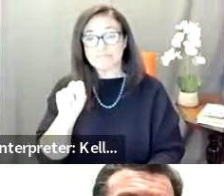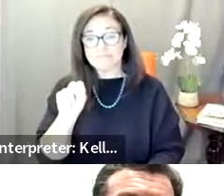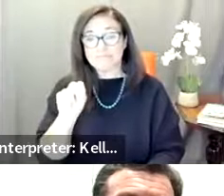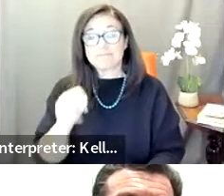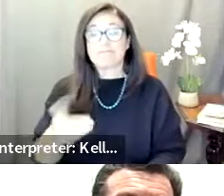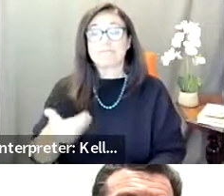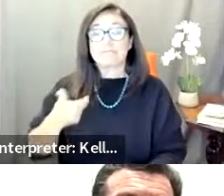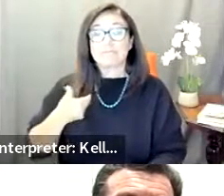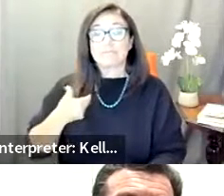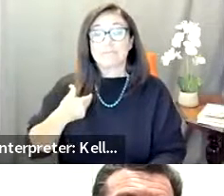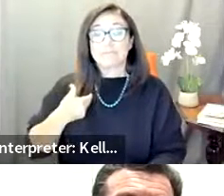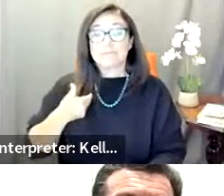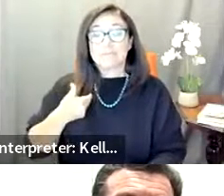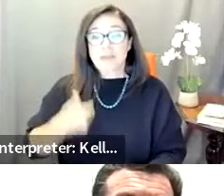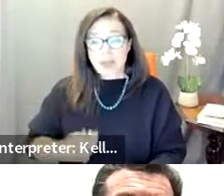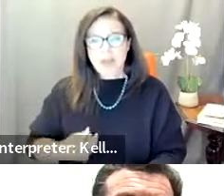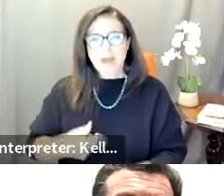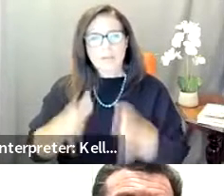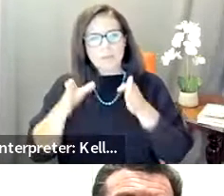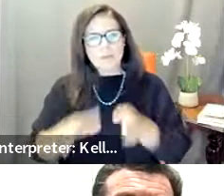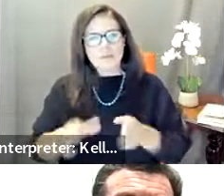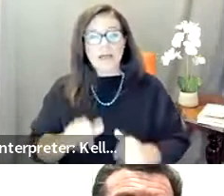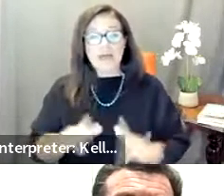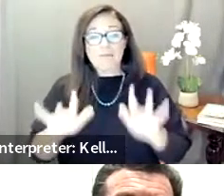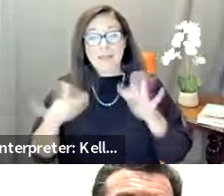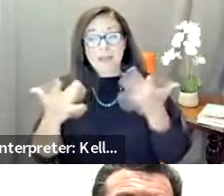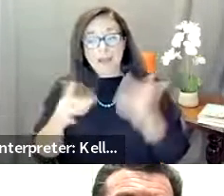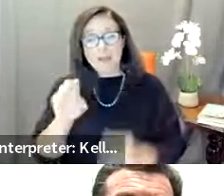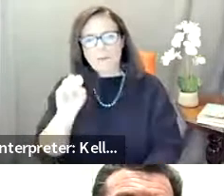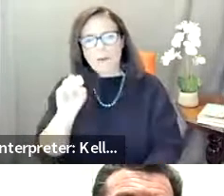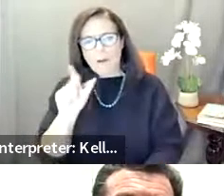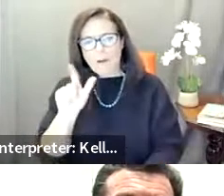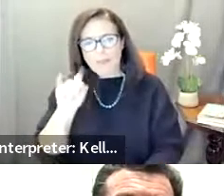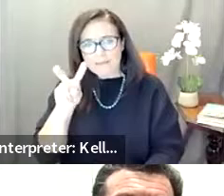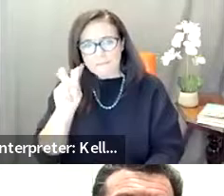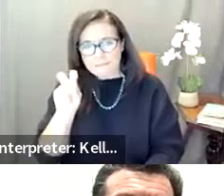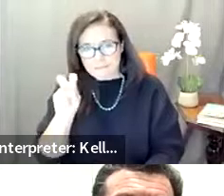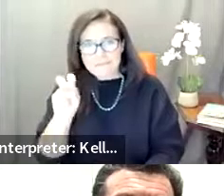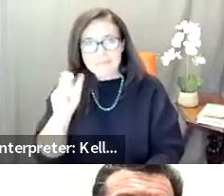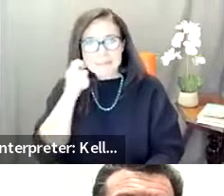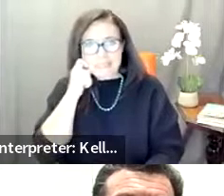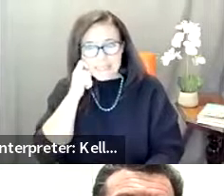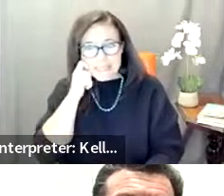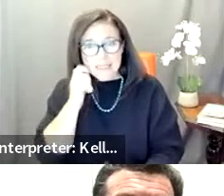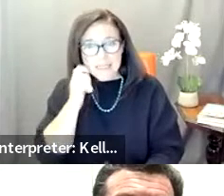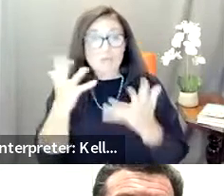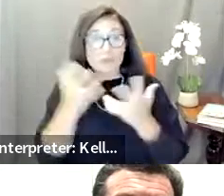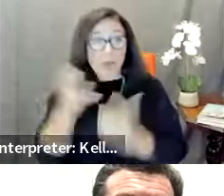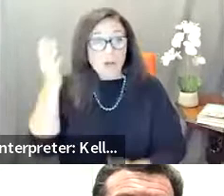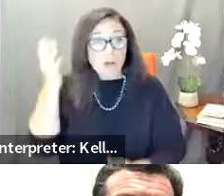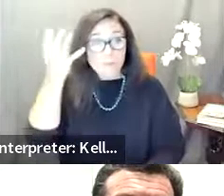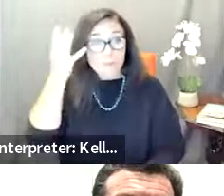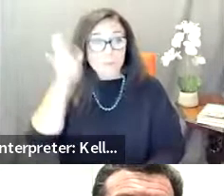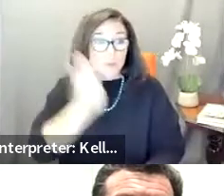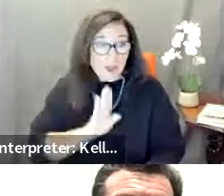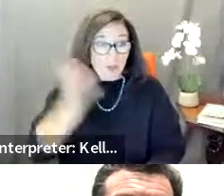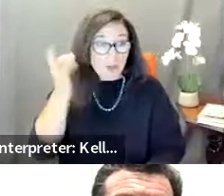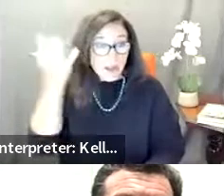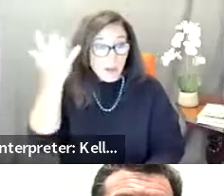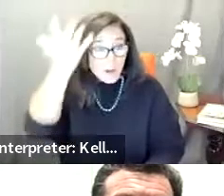a person with sort of light olive skin. My dark brown hair is tied back in a ponytail right